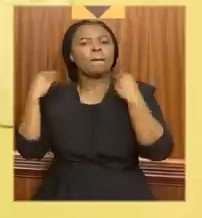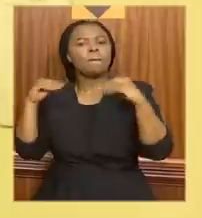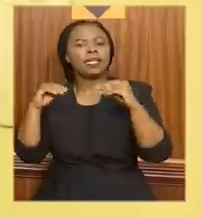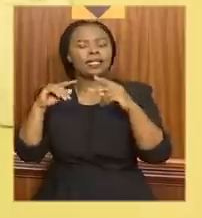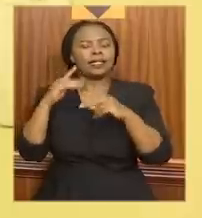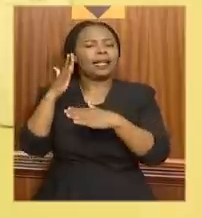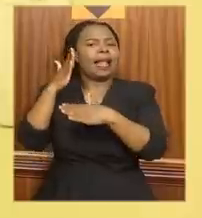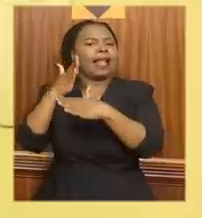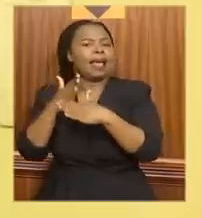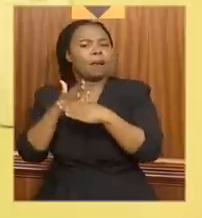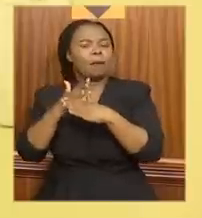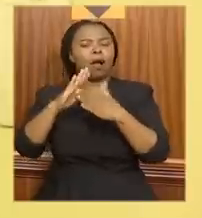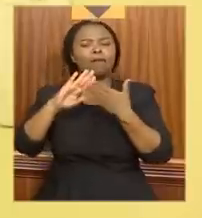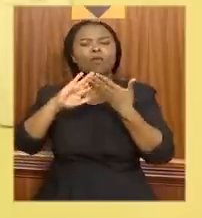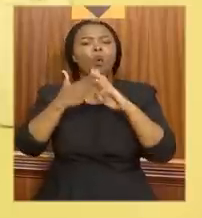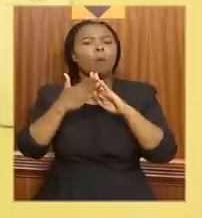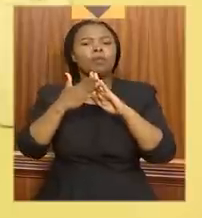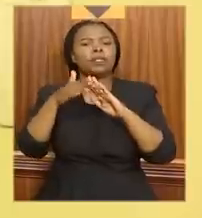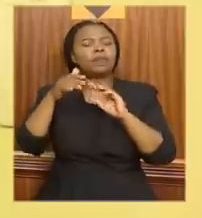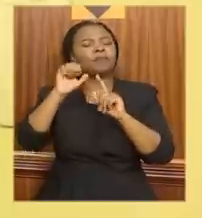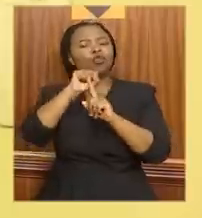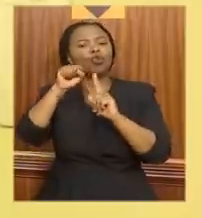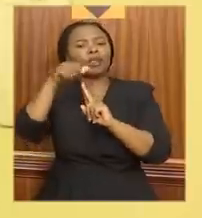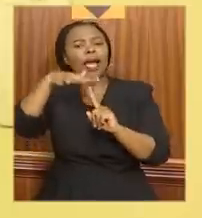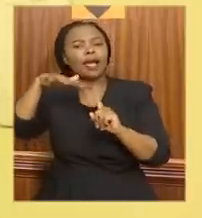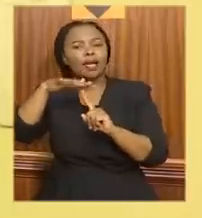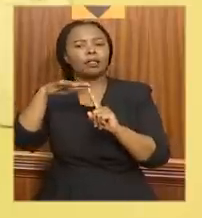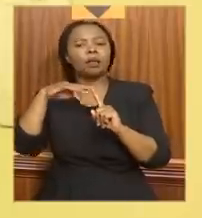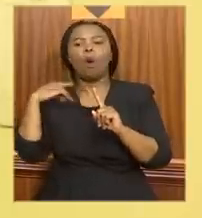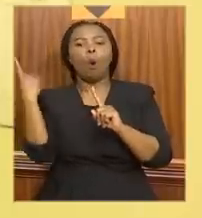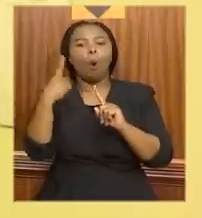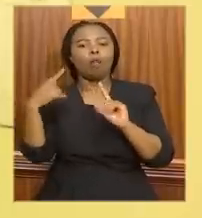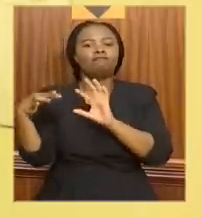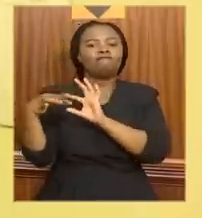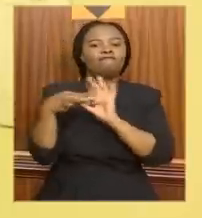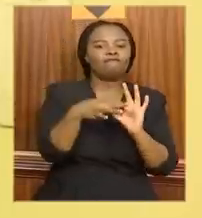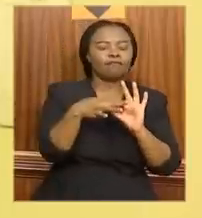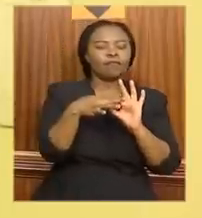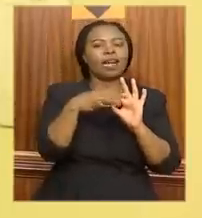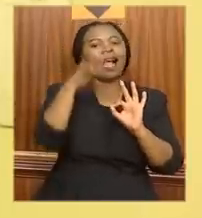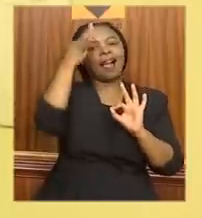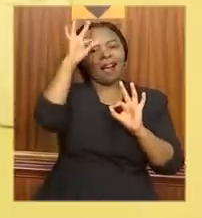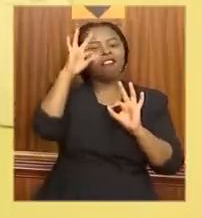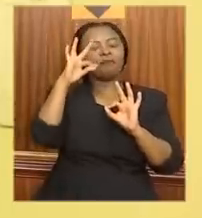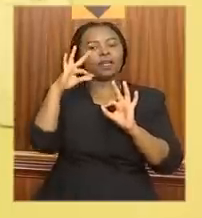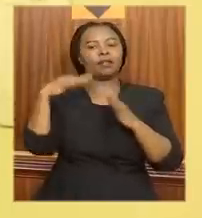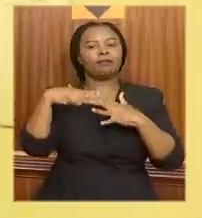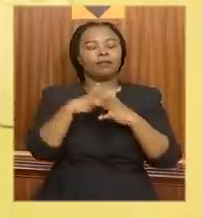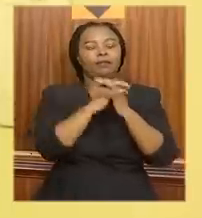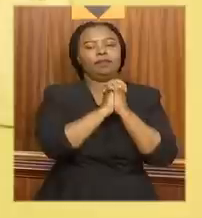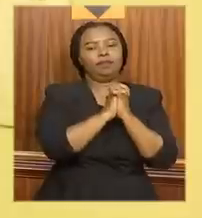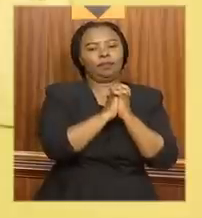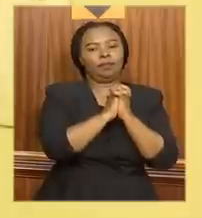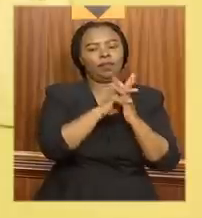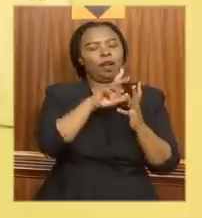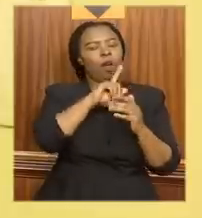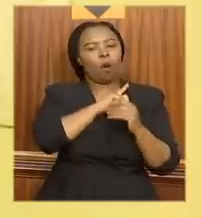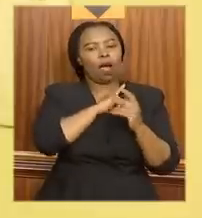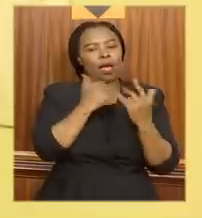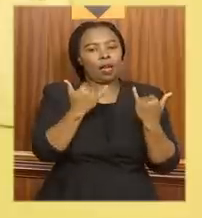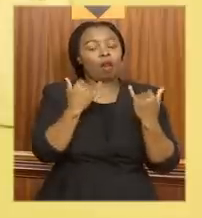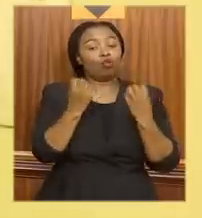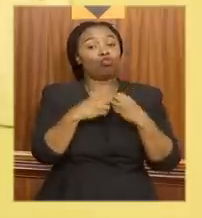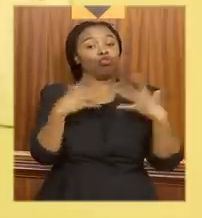community-based organizations working together with government to address the biggest rollout